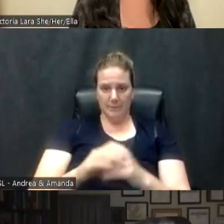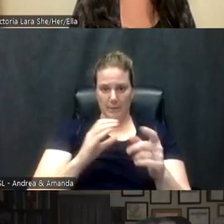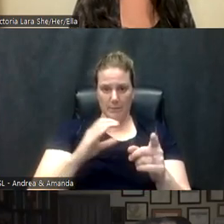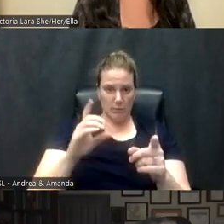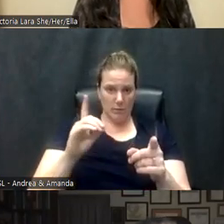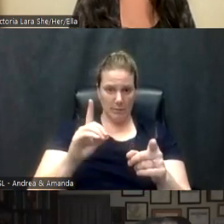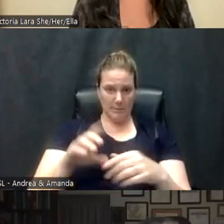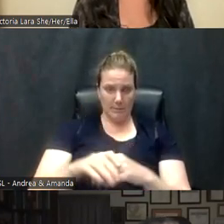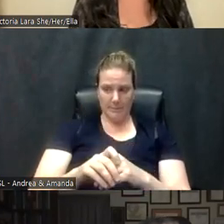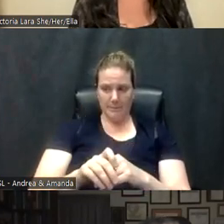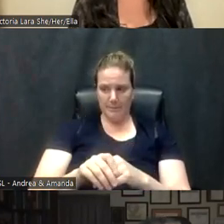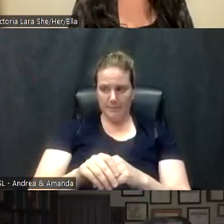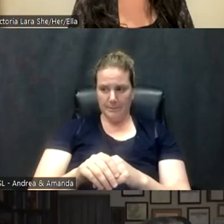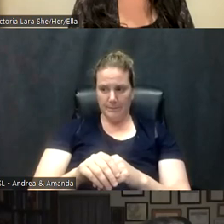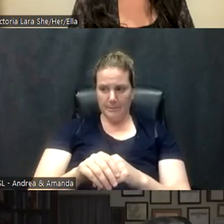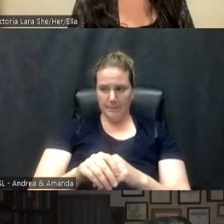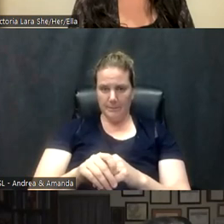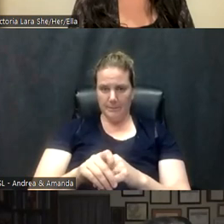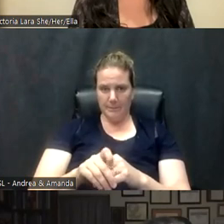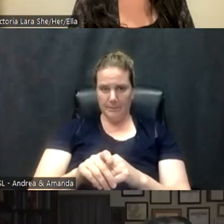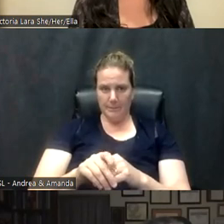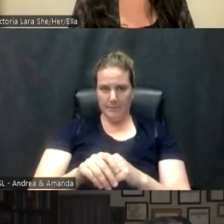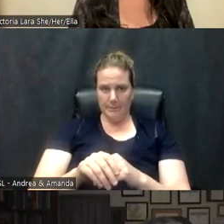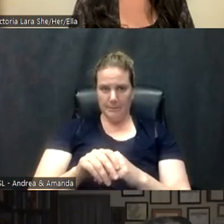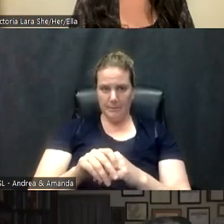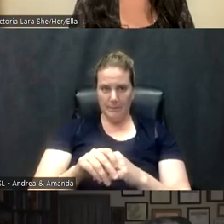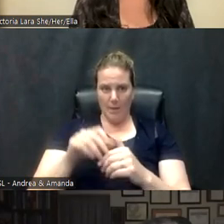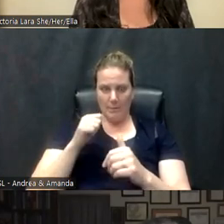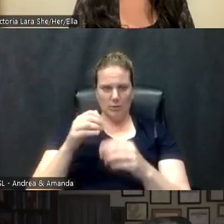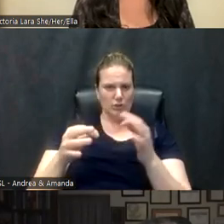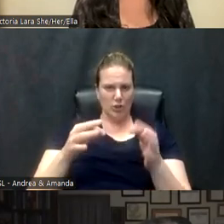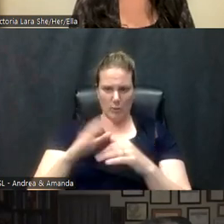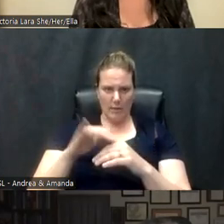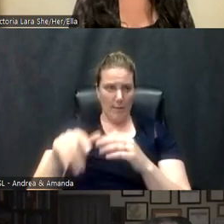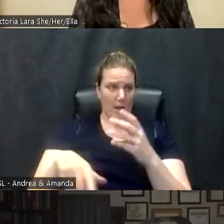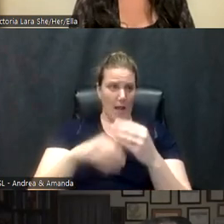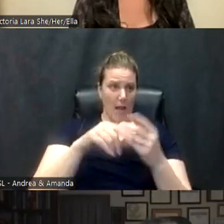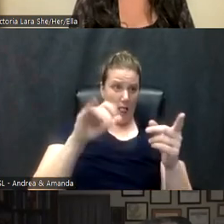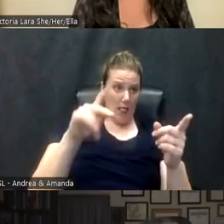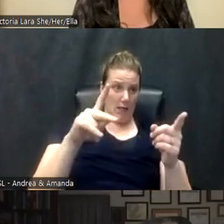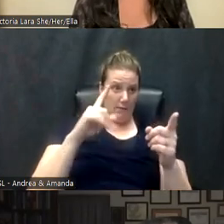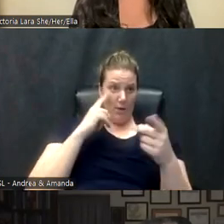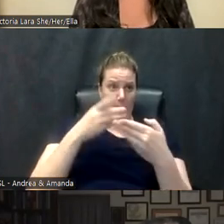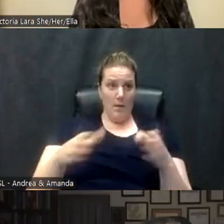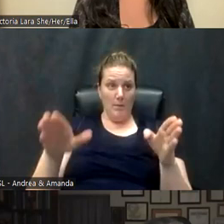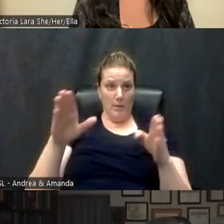Debbie? Well, I'm not gonna make any judgments on these, but I just put a link in there to a publication from the Department of